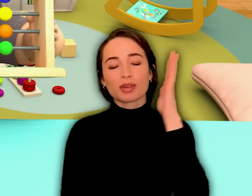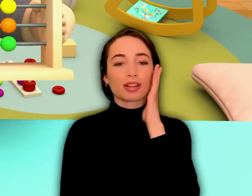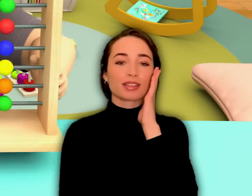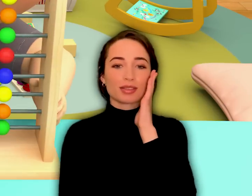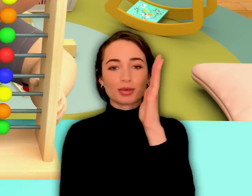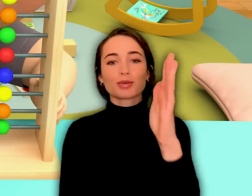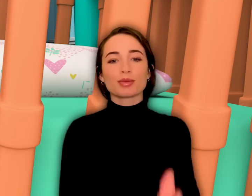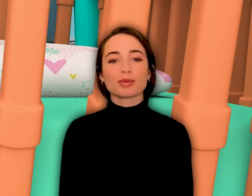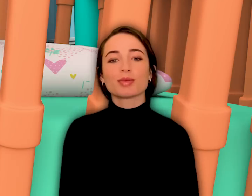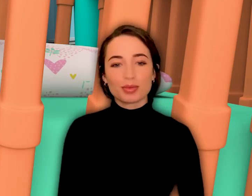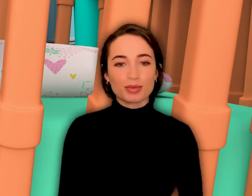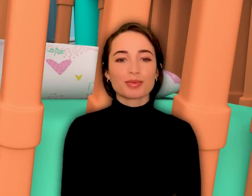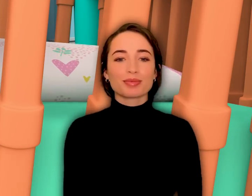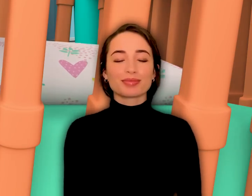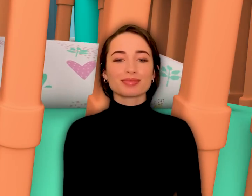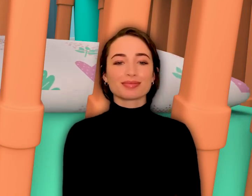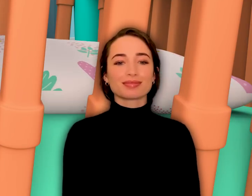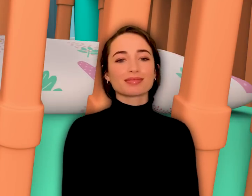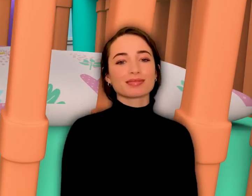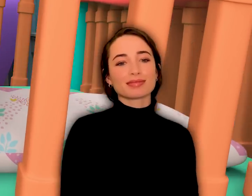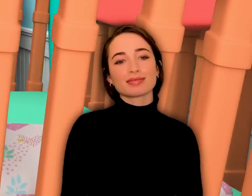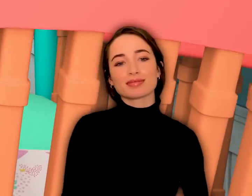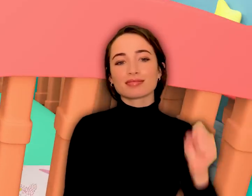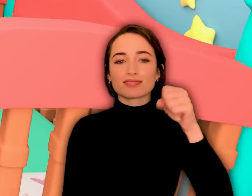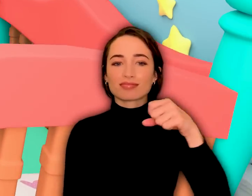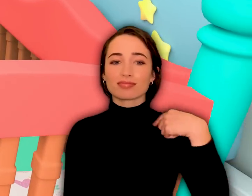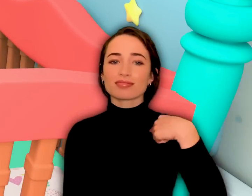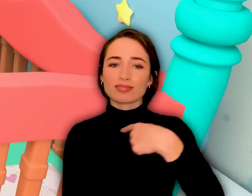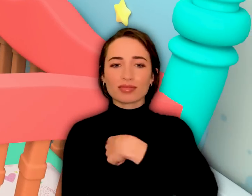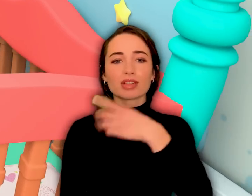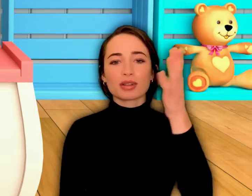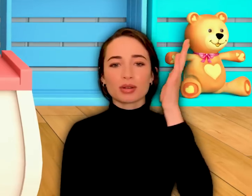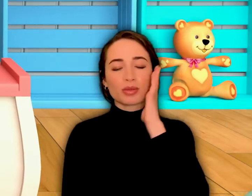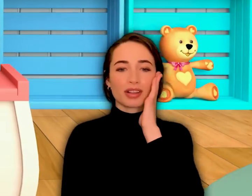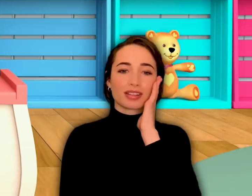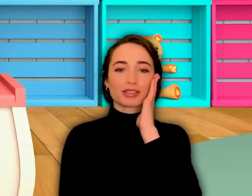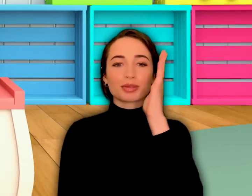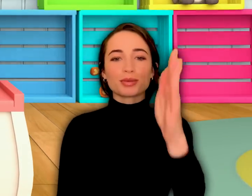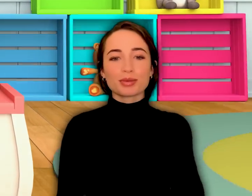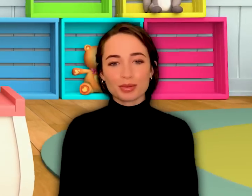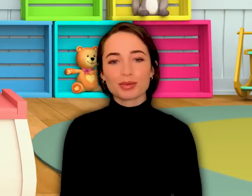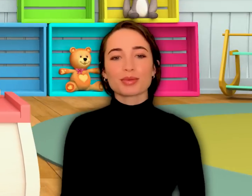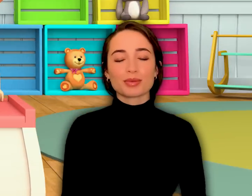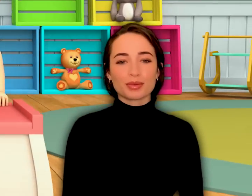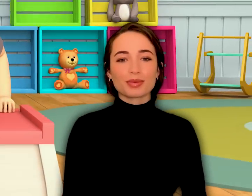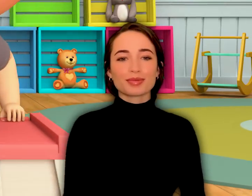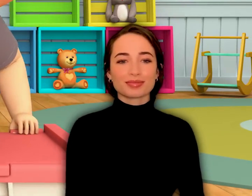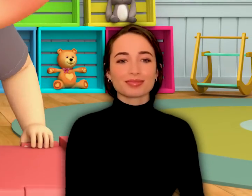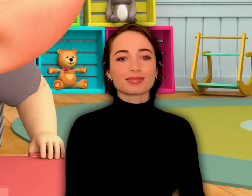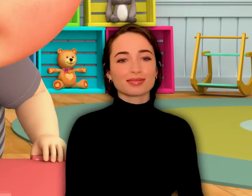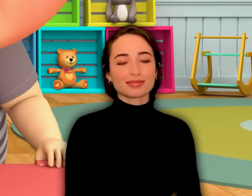what we will do yes that's what we will